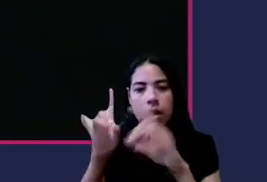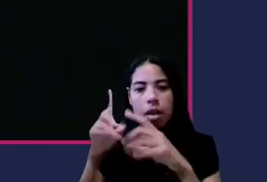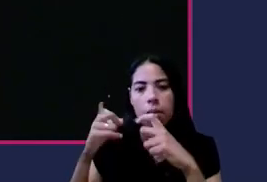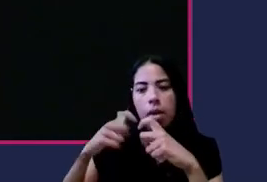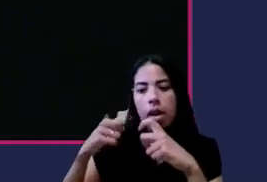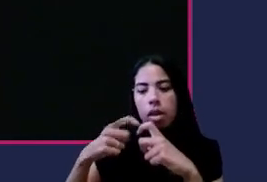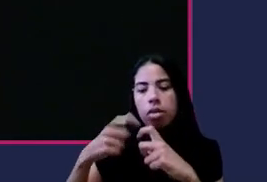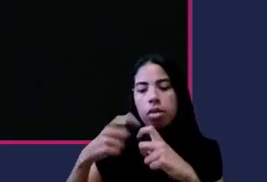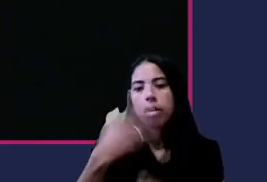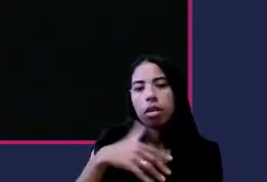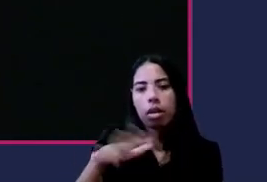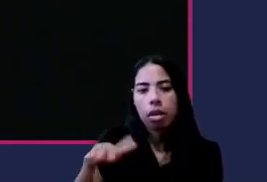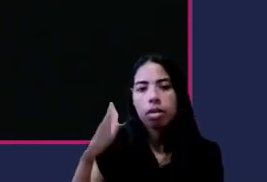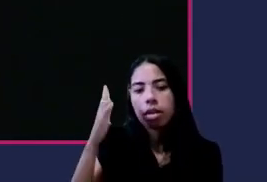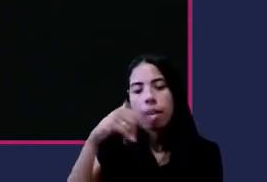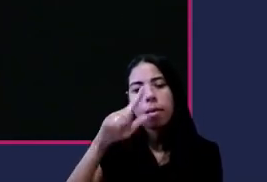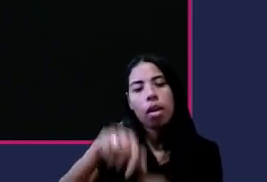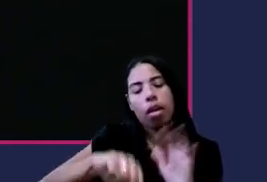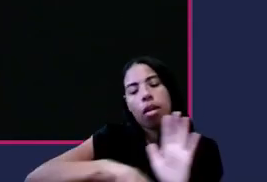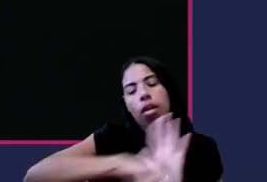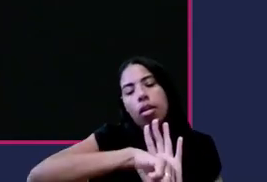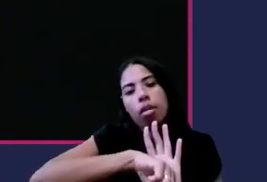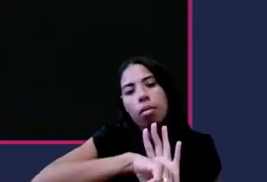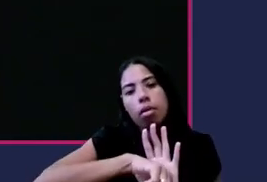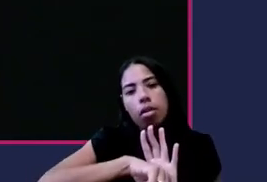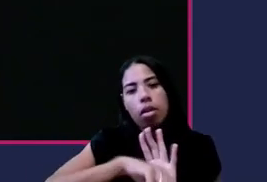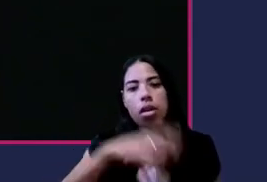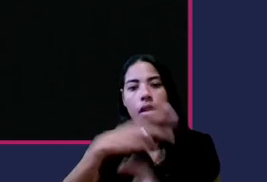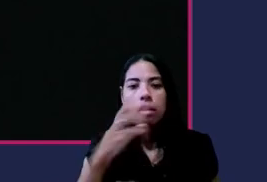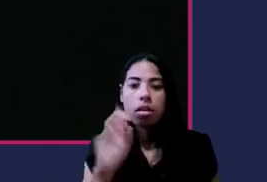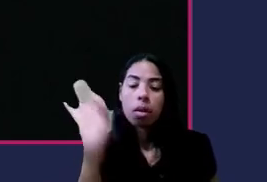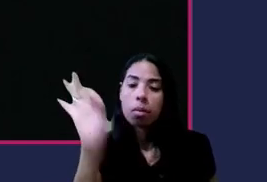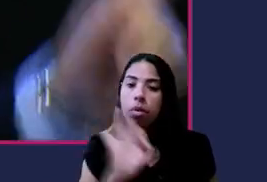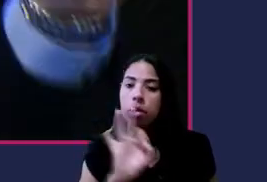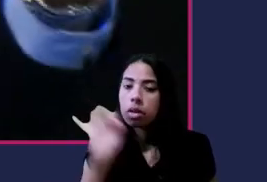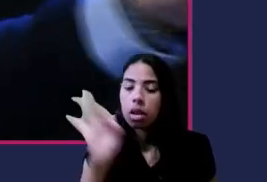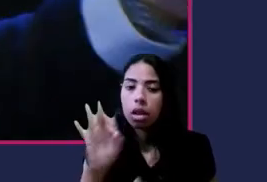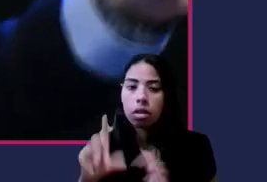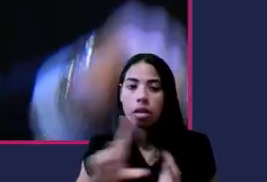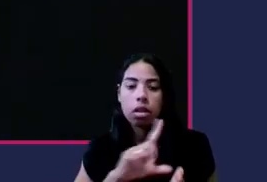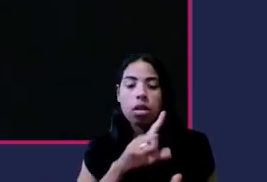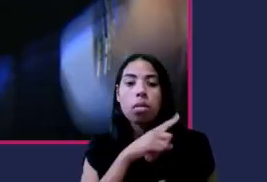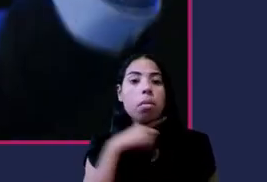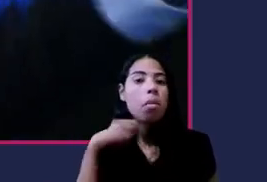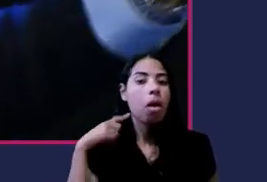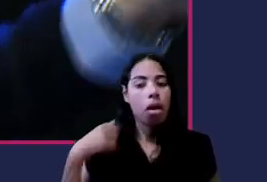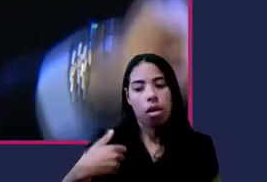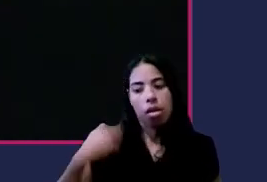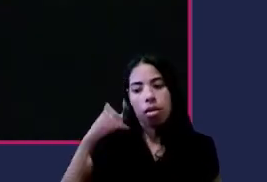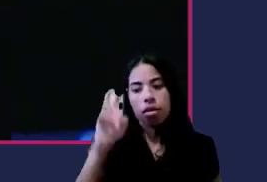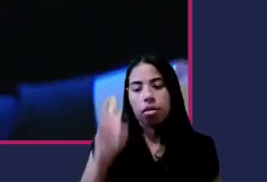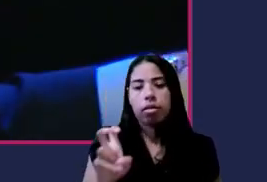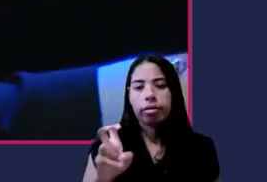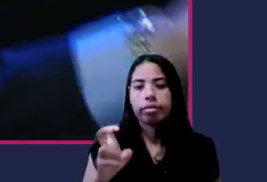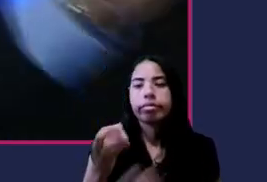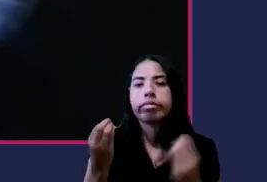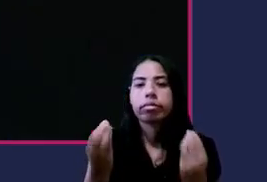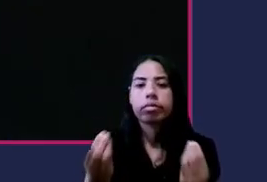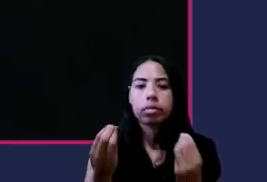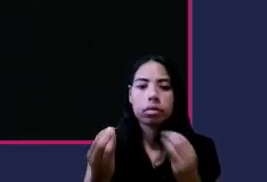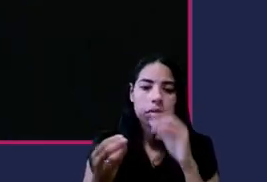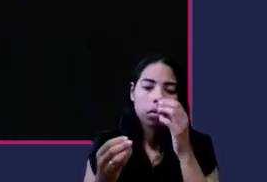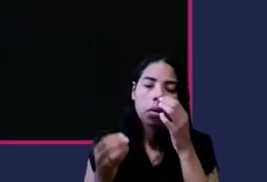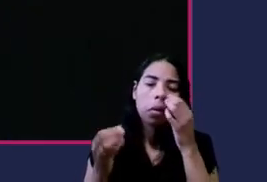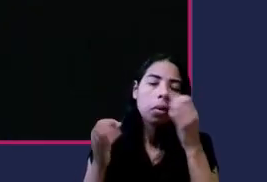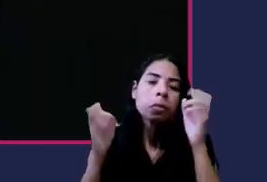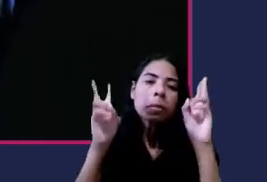diagnosis. You know that is criminal with rare diseases, knowing that 30% of them die before 5 years of